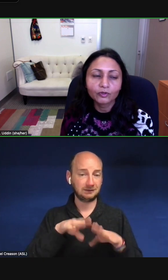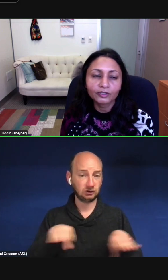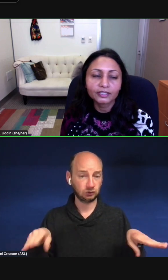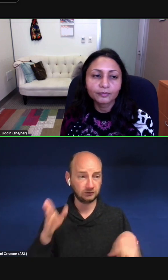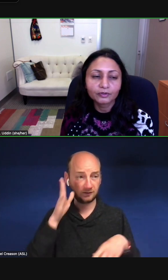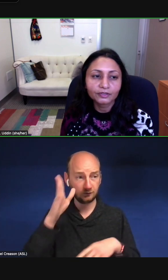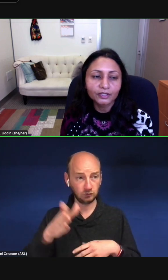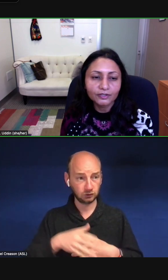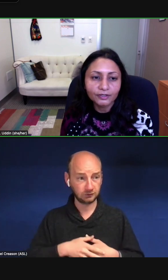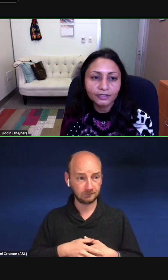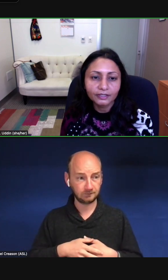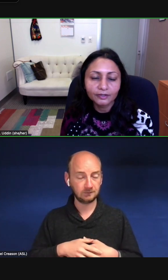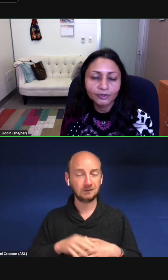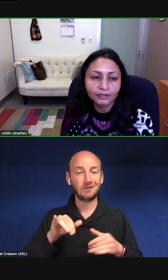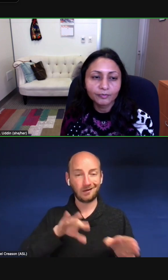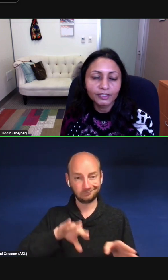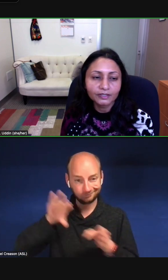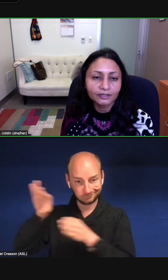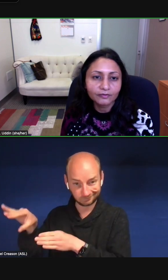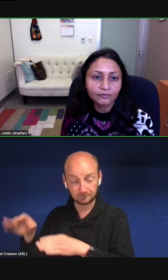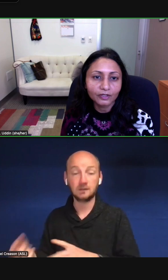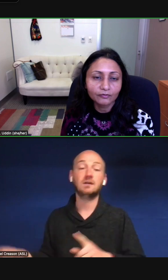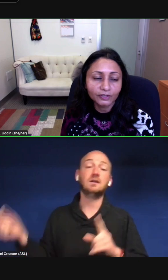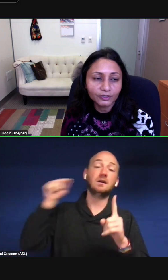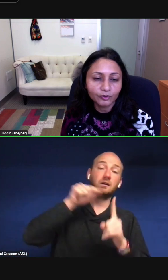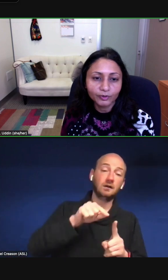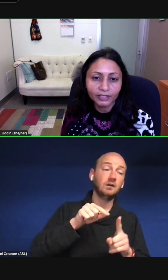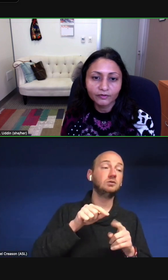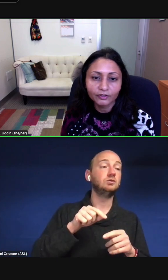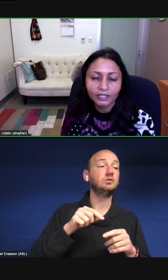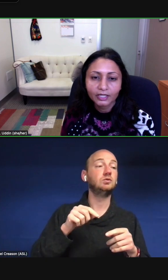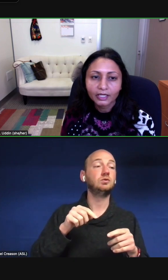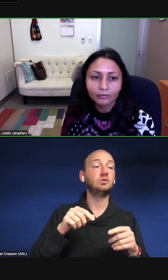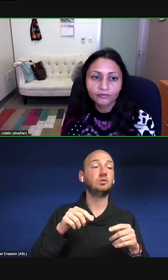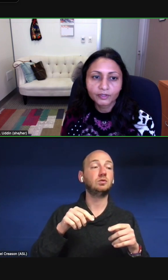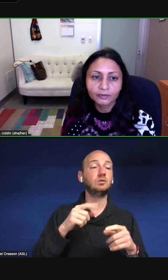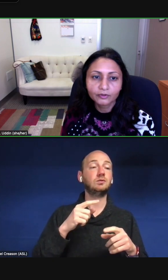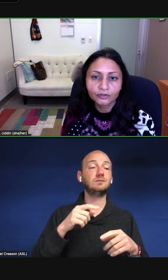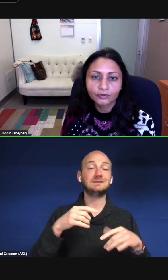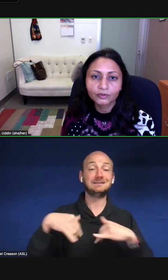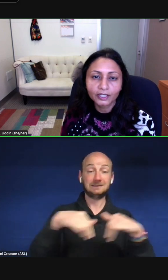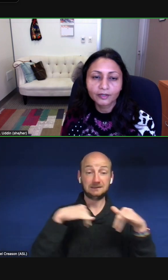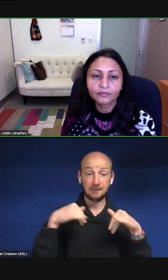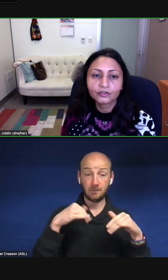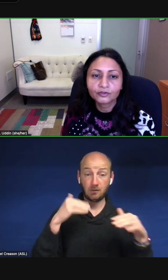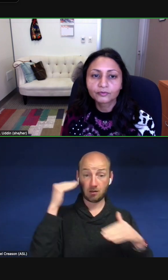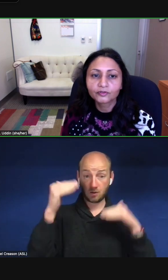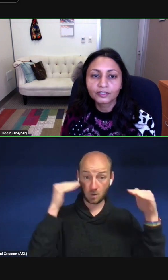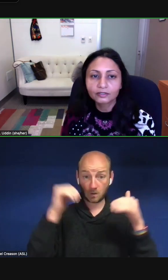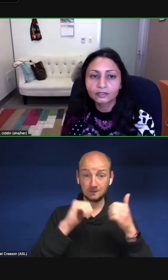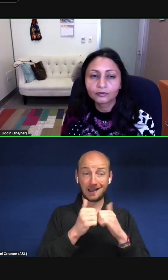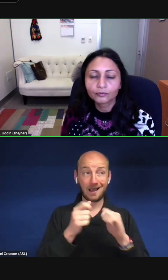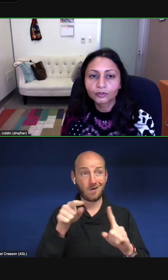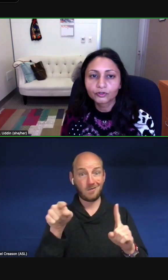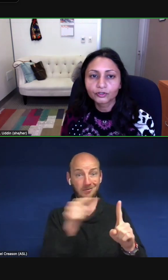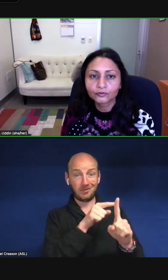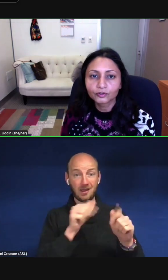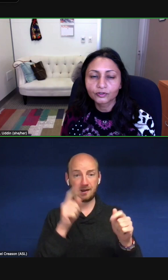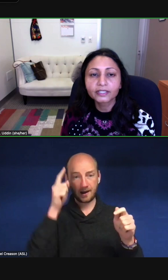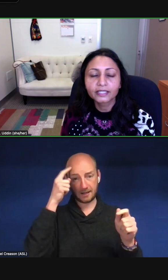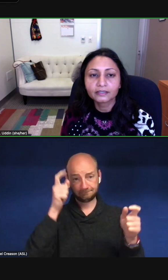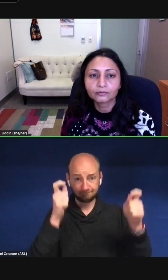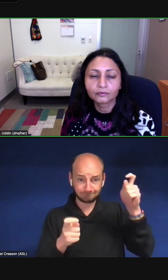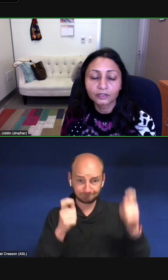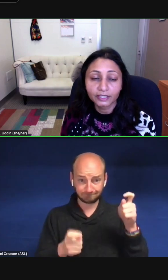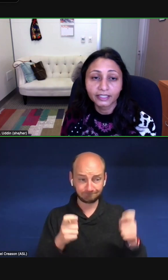some of our work in typical adults, looking at the brain basis of flexible behaviors. And we've been able to use some of these new approaches